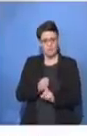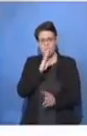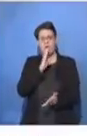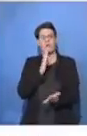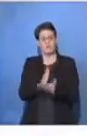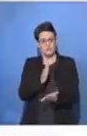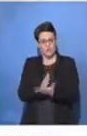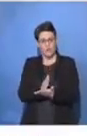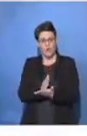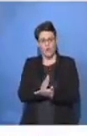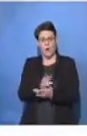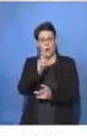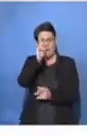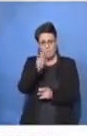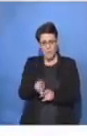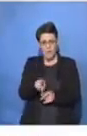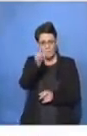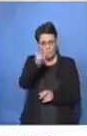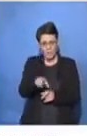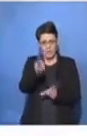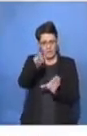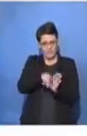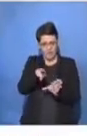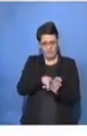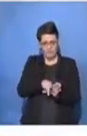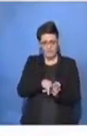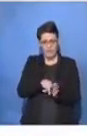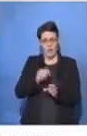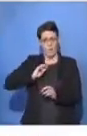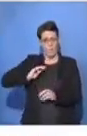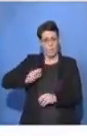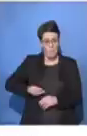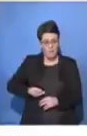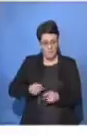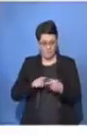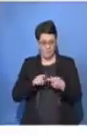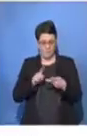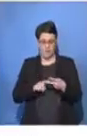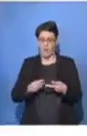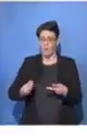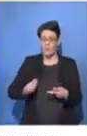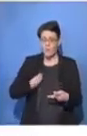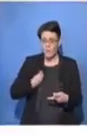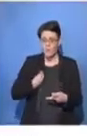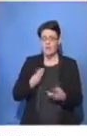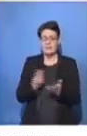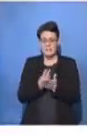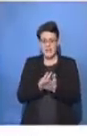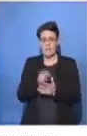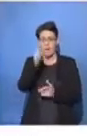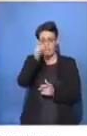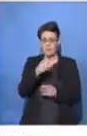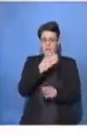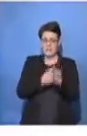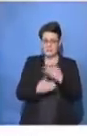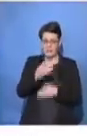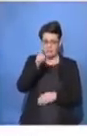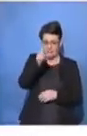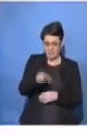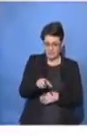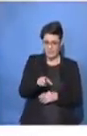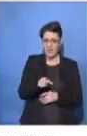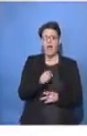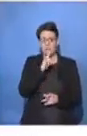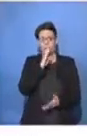the rights of participation of women, youth, and persons with disabilities in the political process